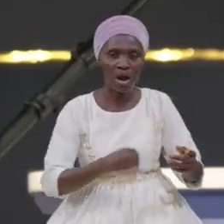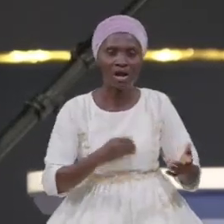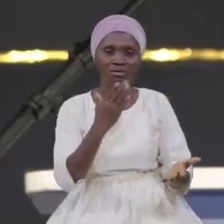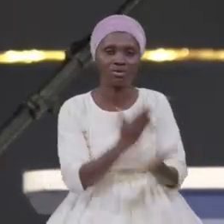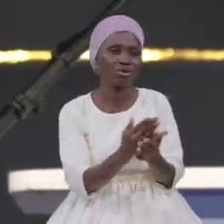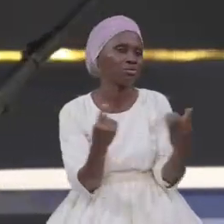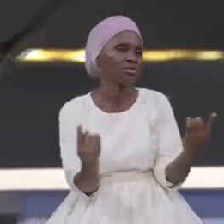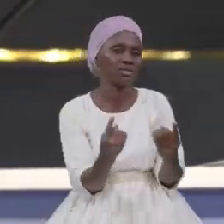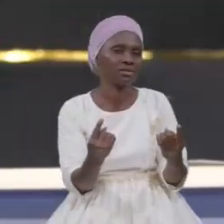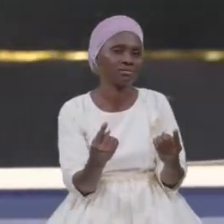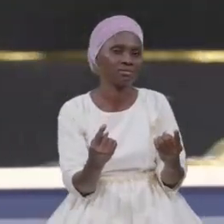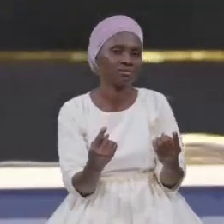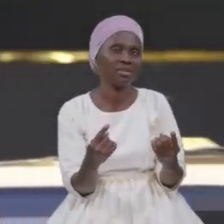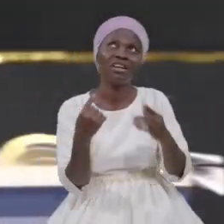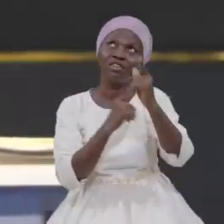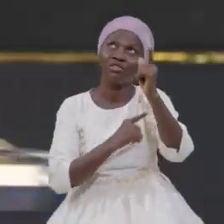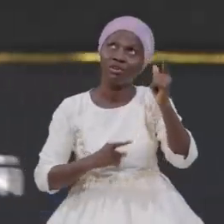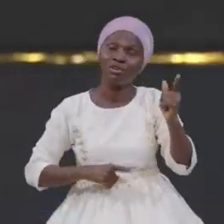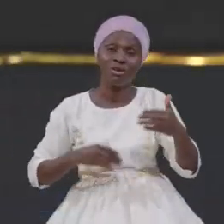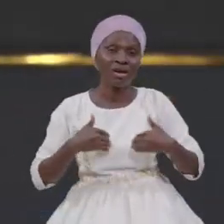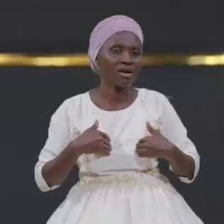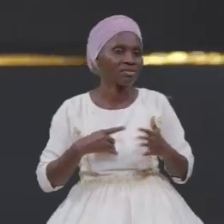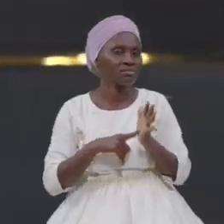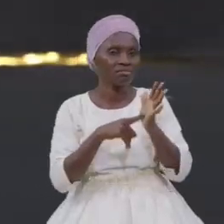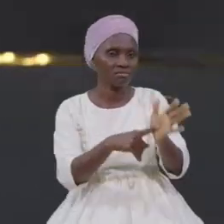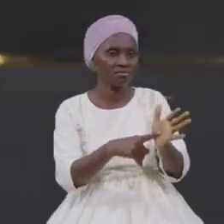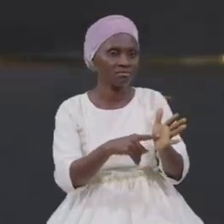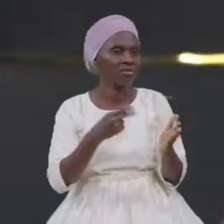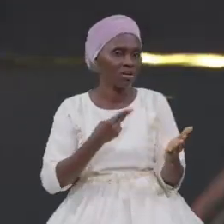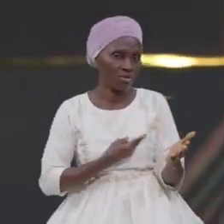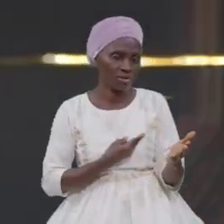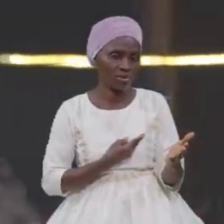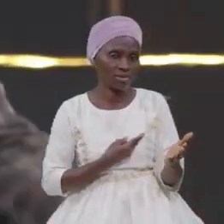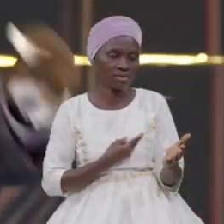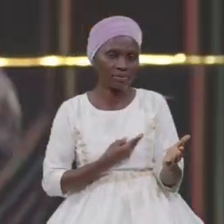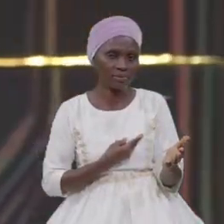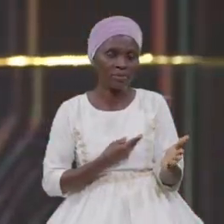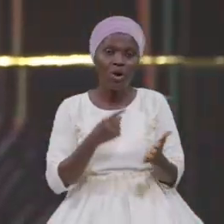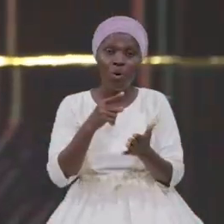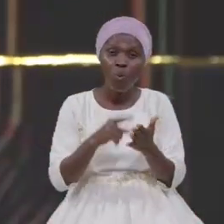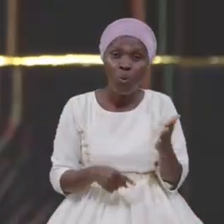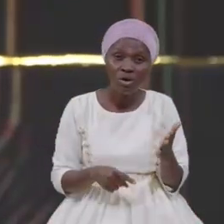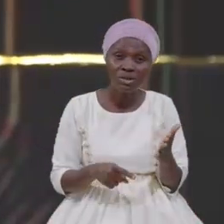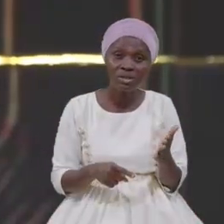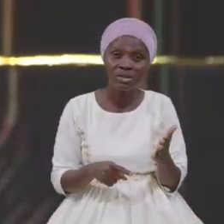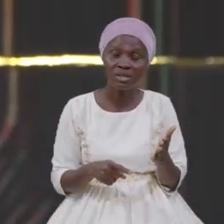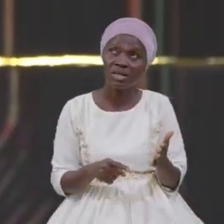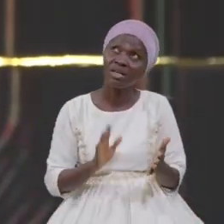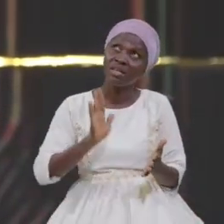The Lord has revealed to us what is measureless